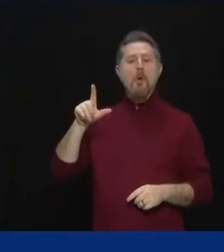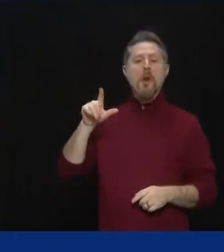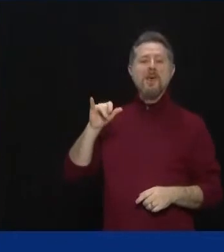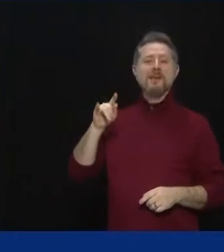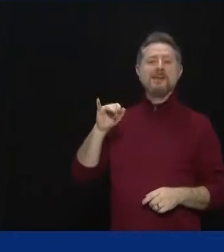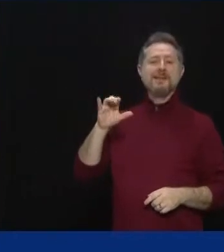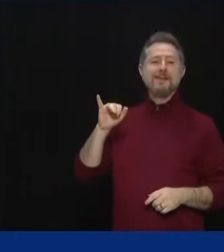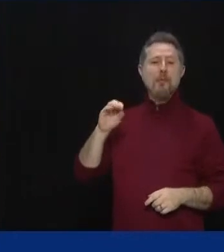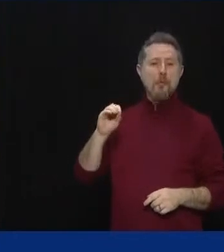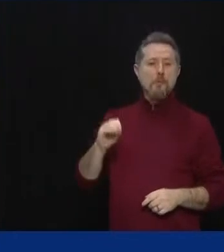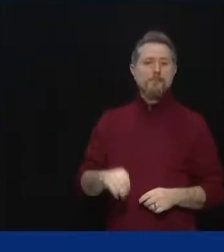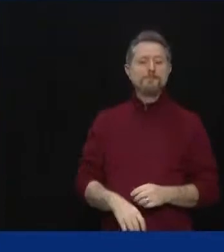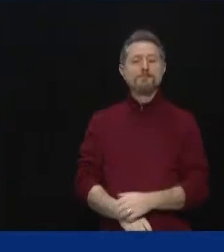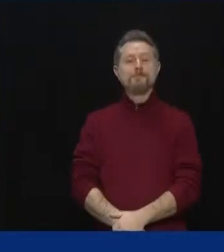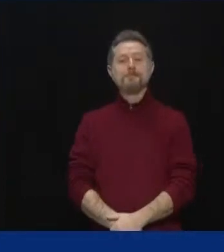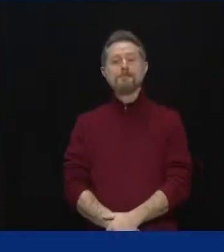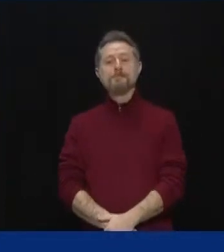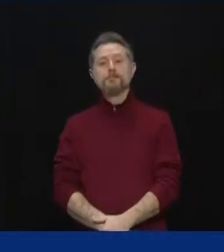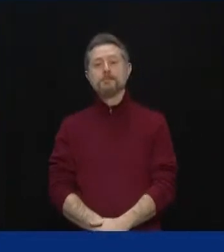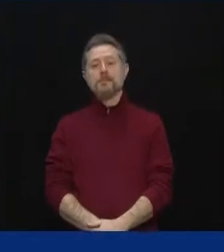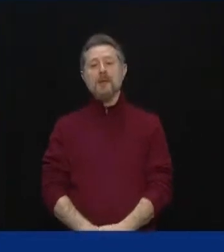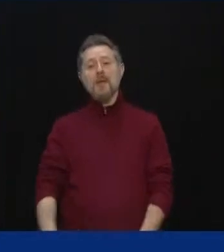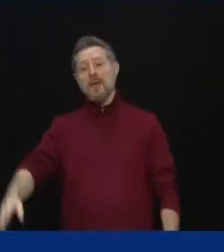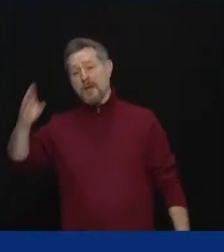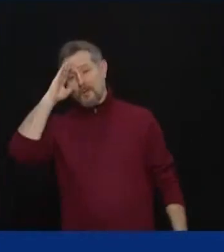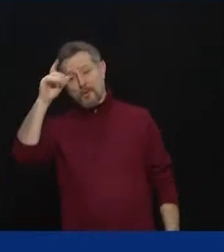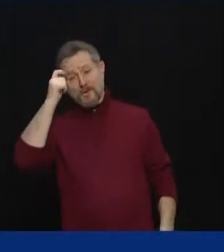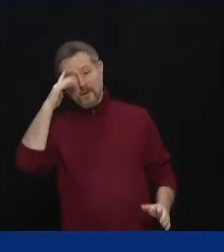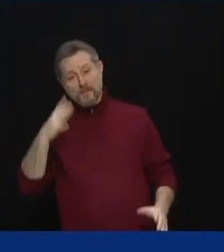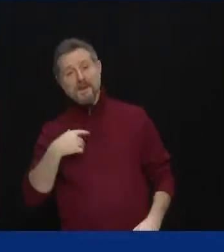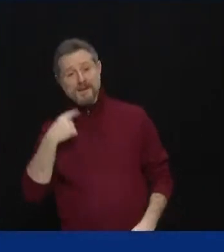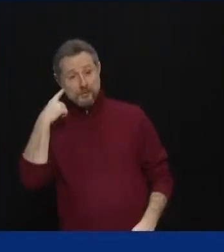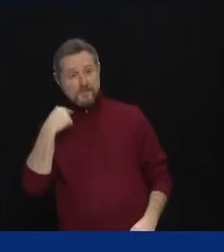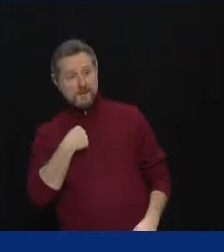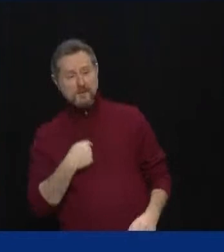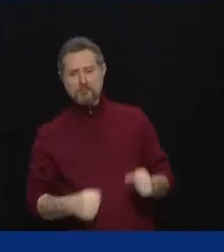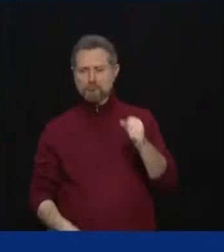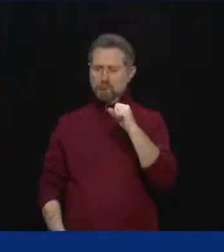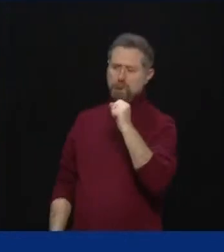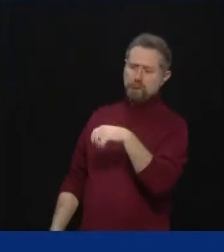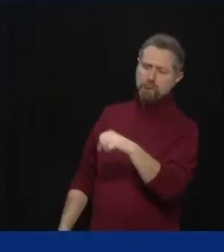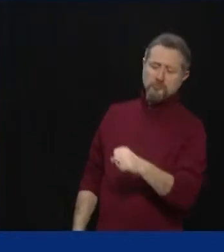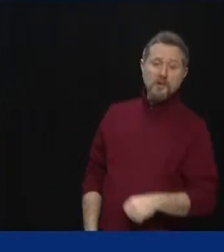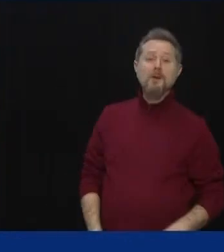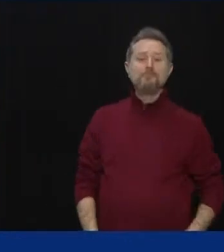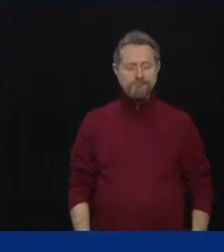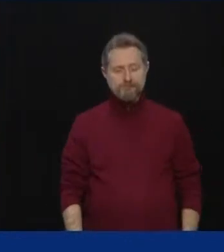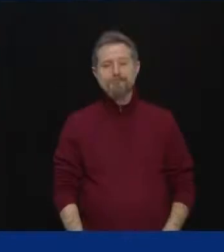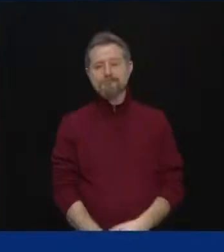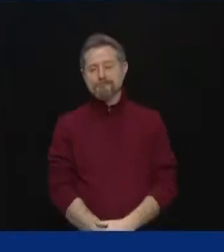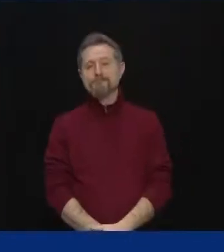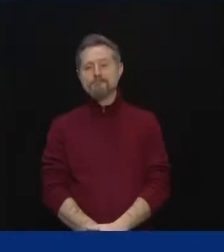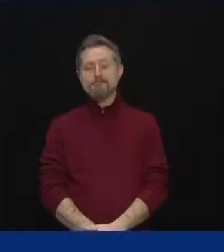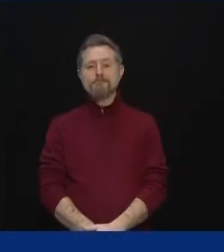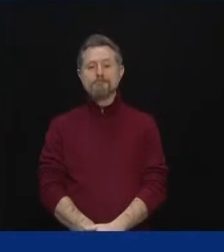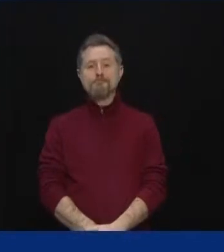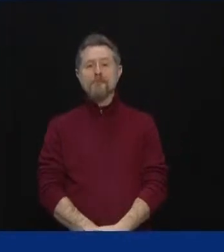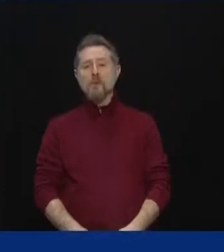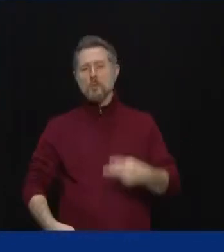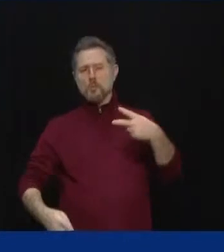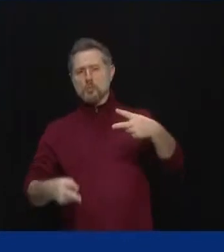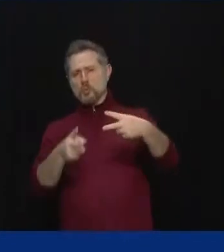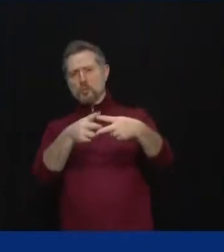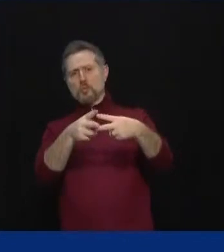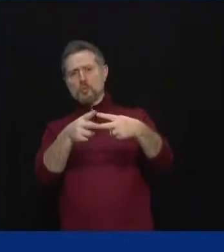Hi, Governor. Can you hear me? Yes, I can. Great. Just so two quick questions for